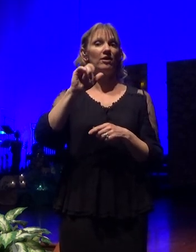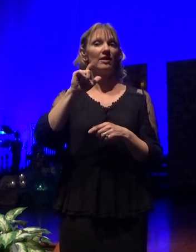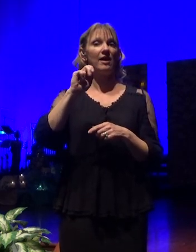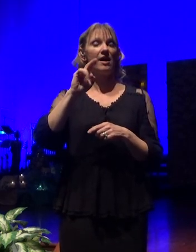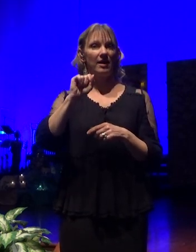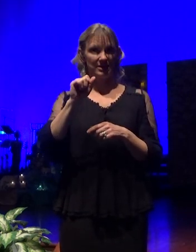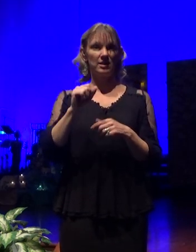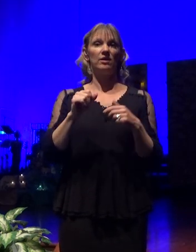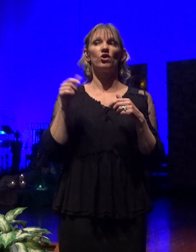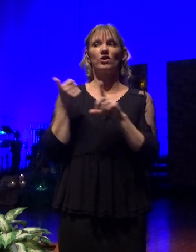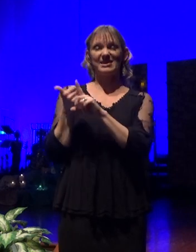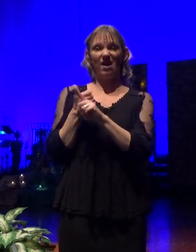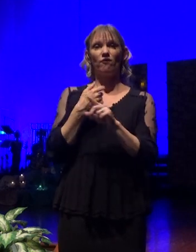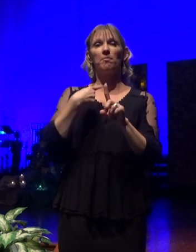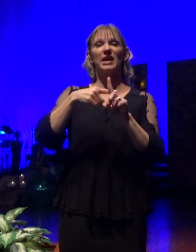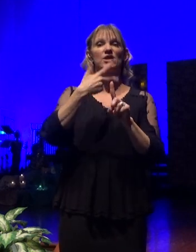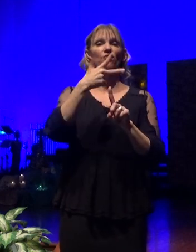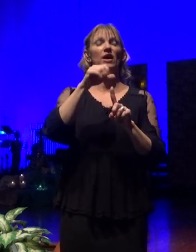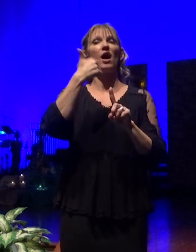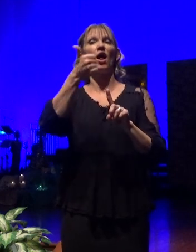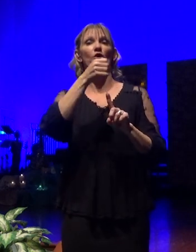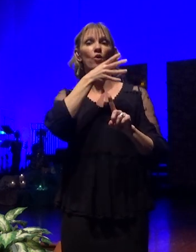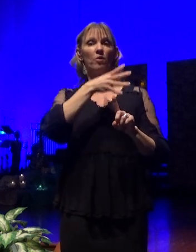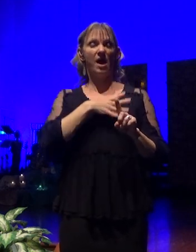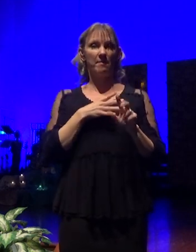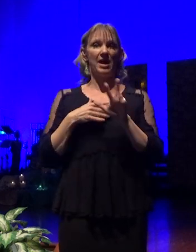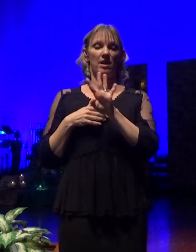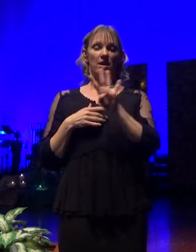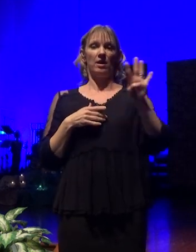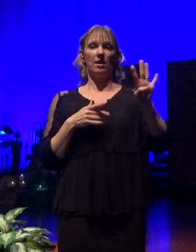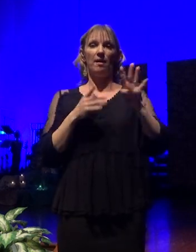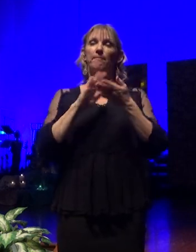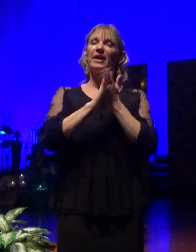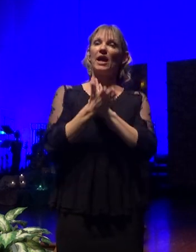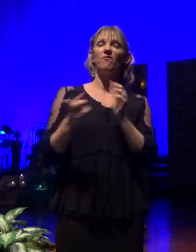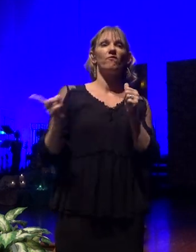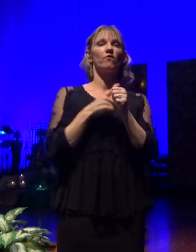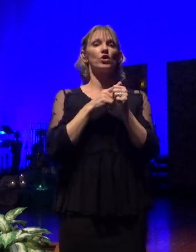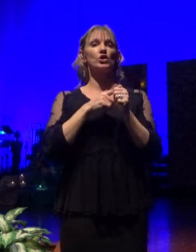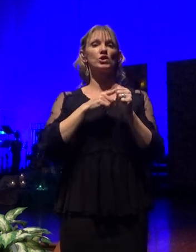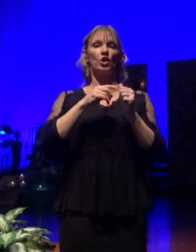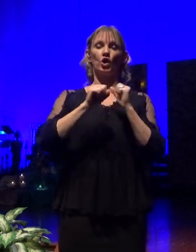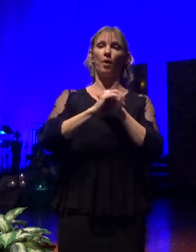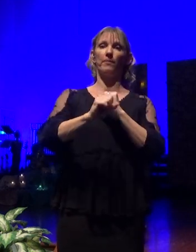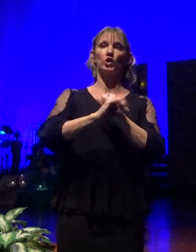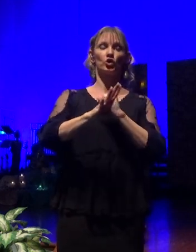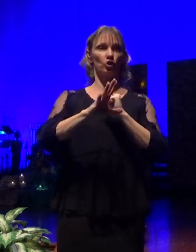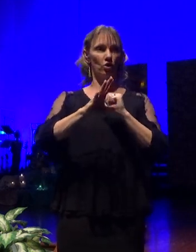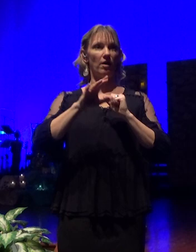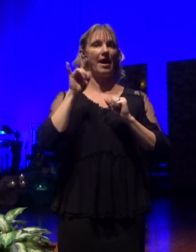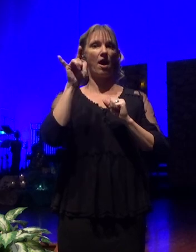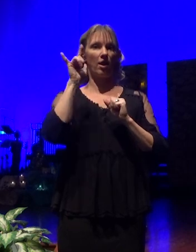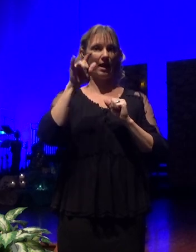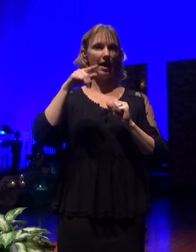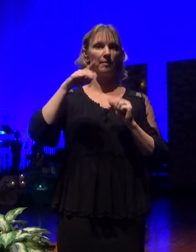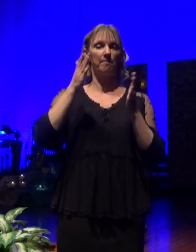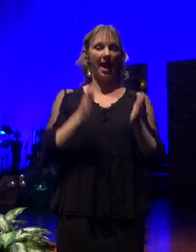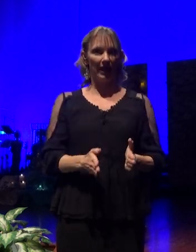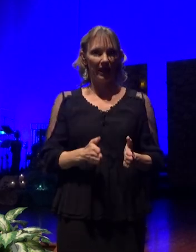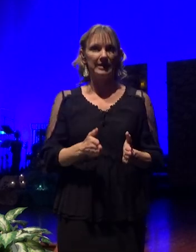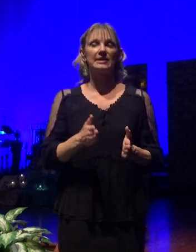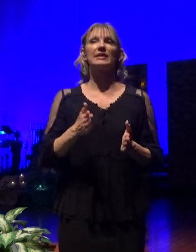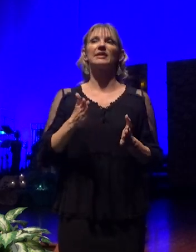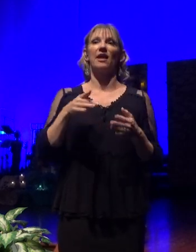other women to become the first commercial airline pilots with their airline, and that was in the midst of